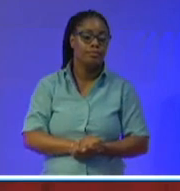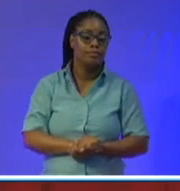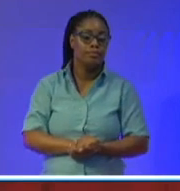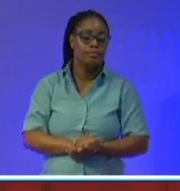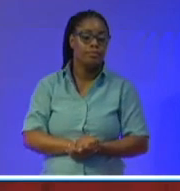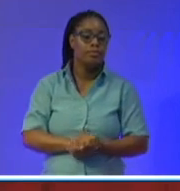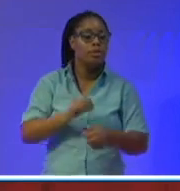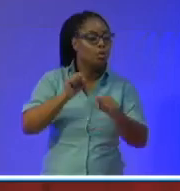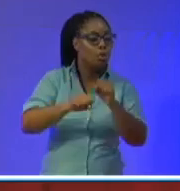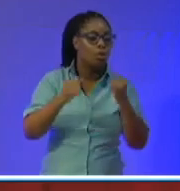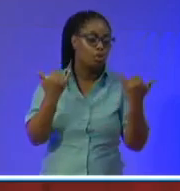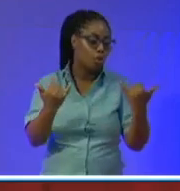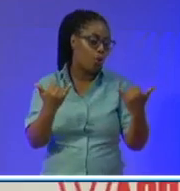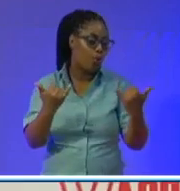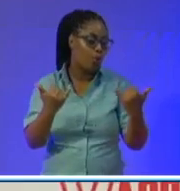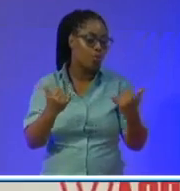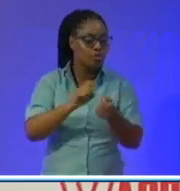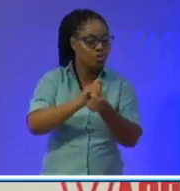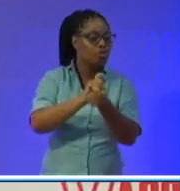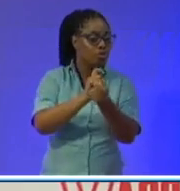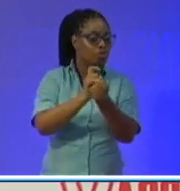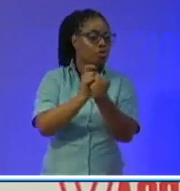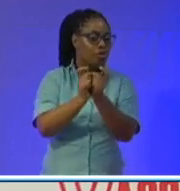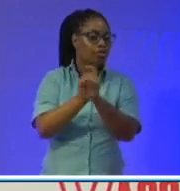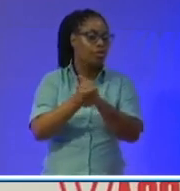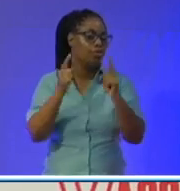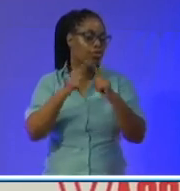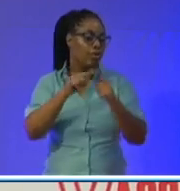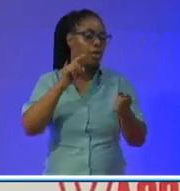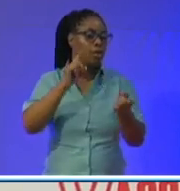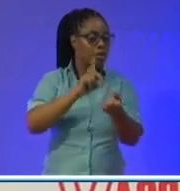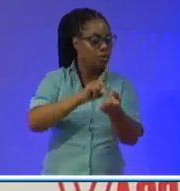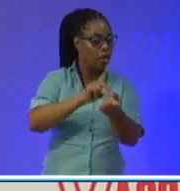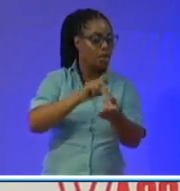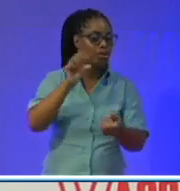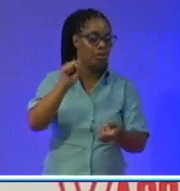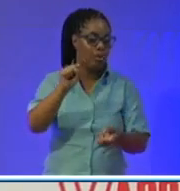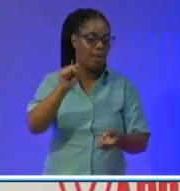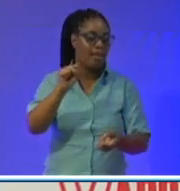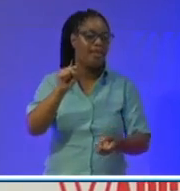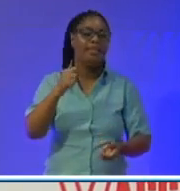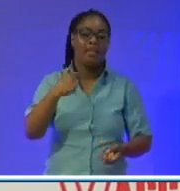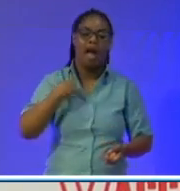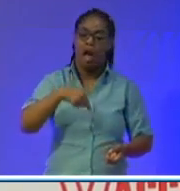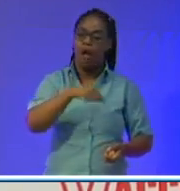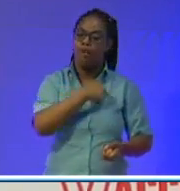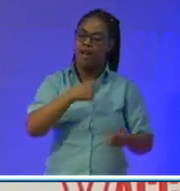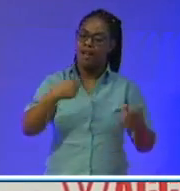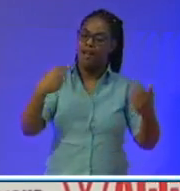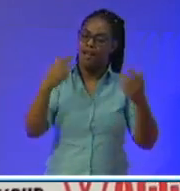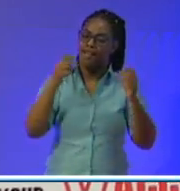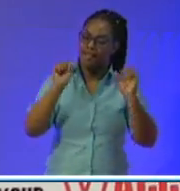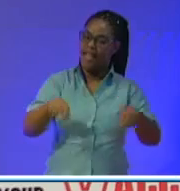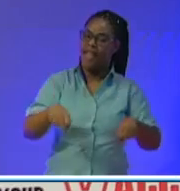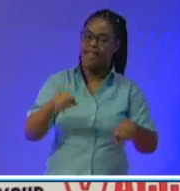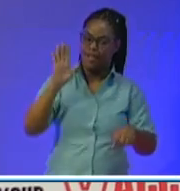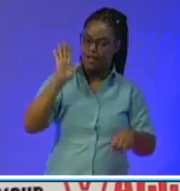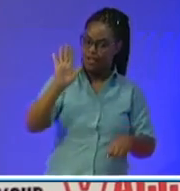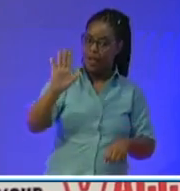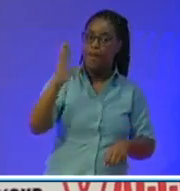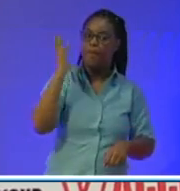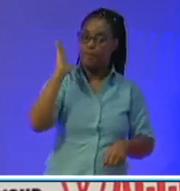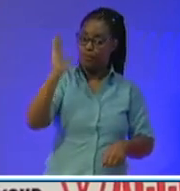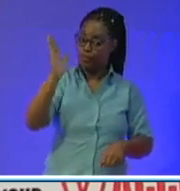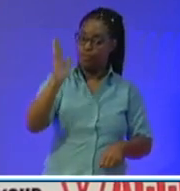Singh. I know that you would have had your presentation. And can you remind us of the risks of COVID-19